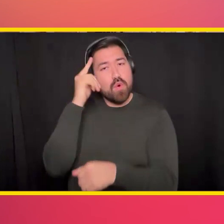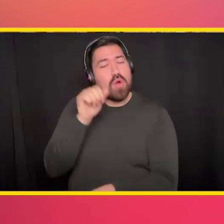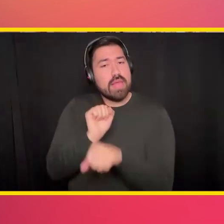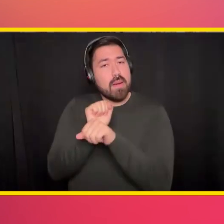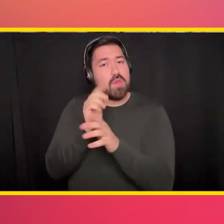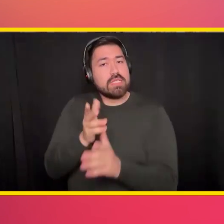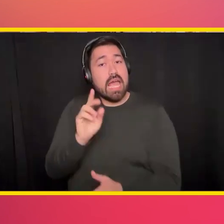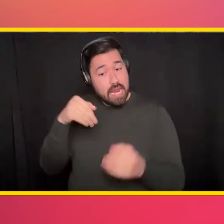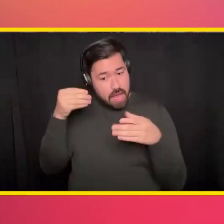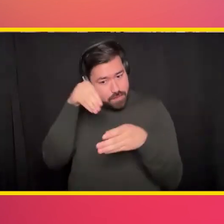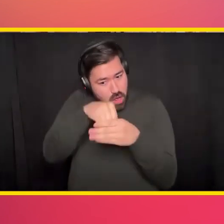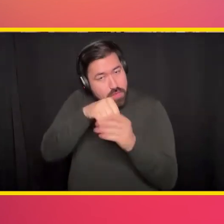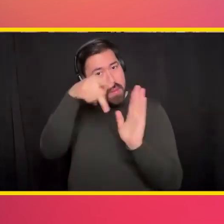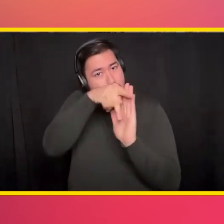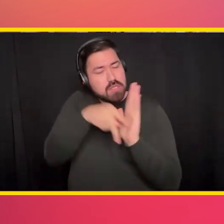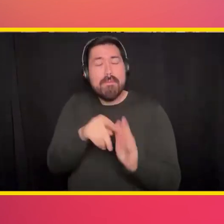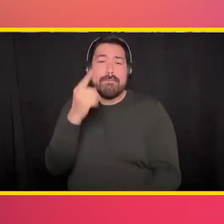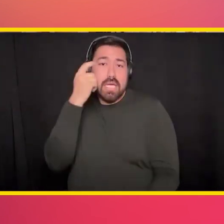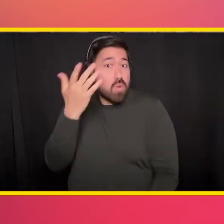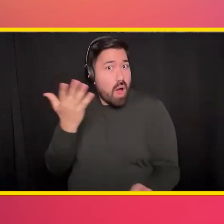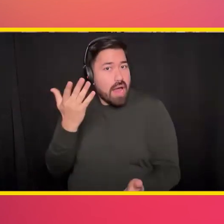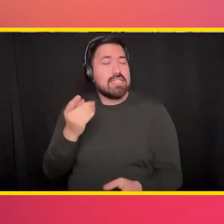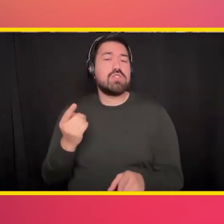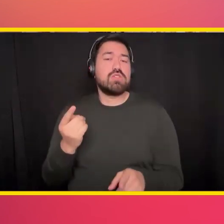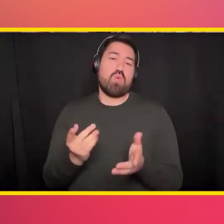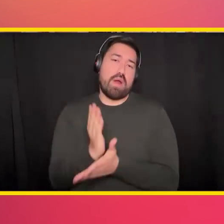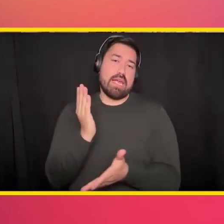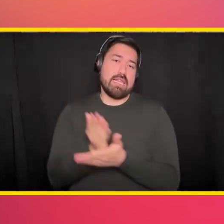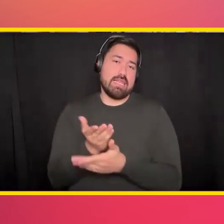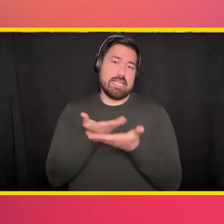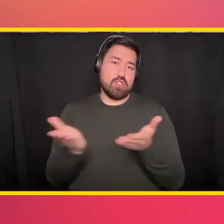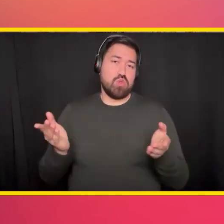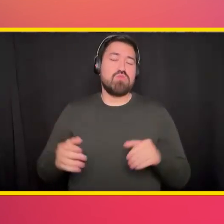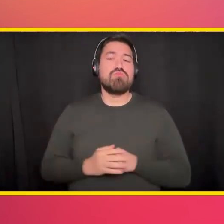their policies and handbooks because it's the right thing to do. Um,